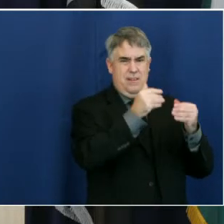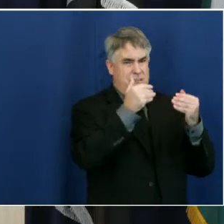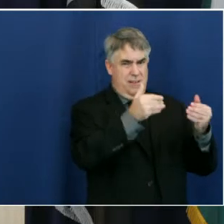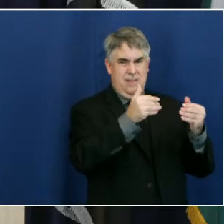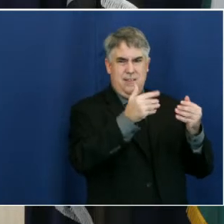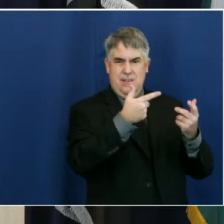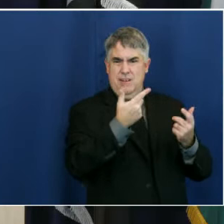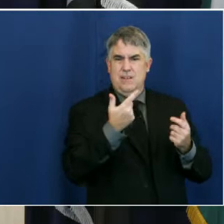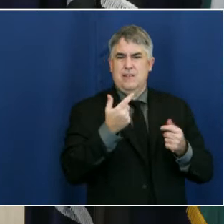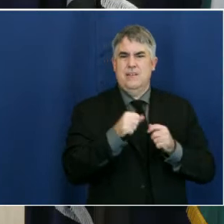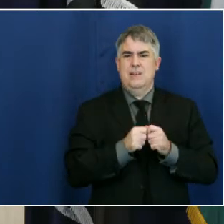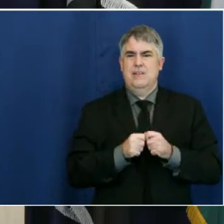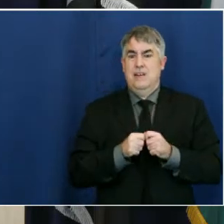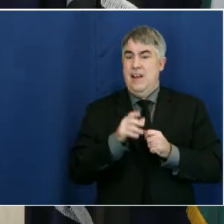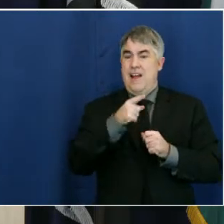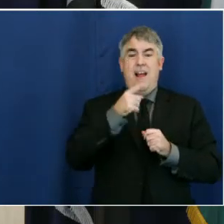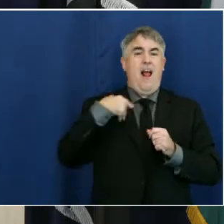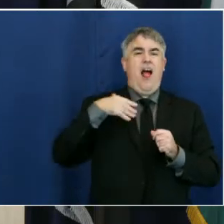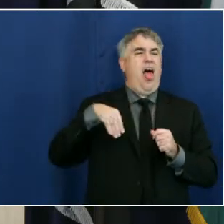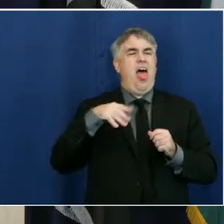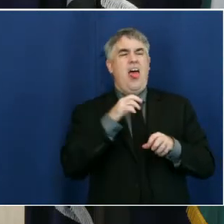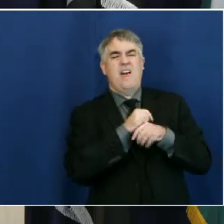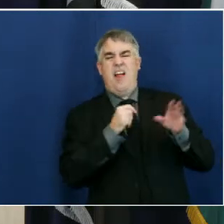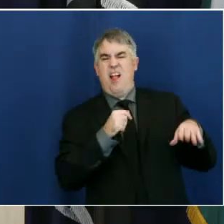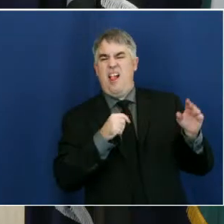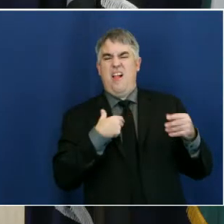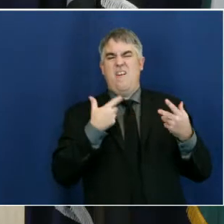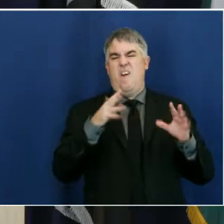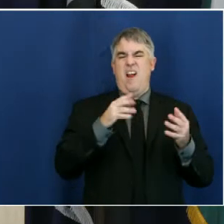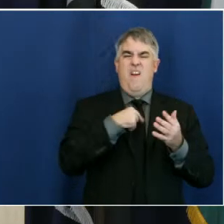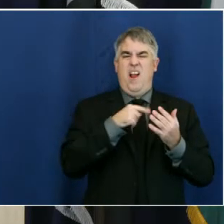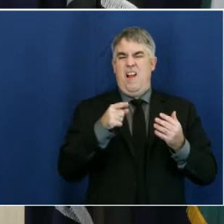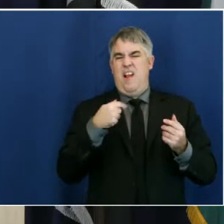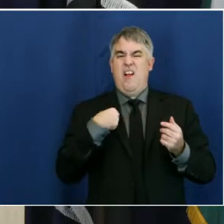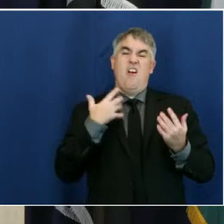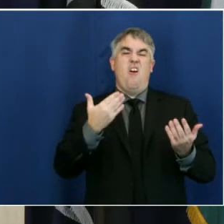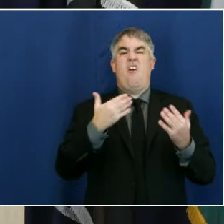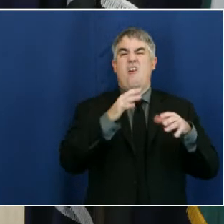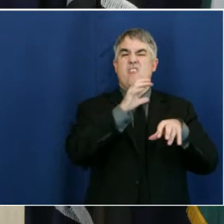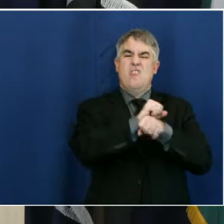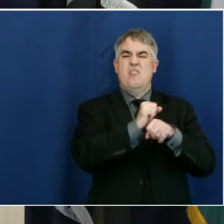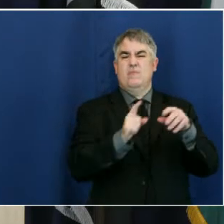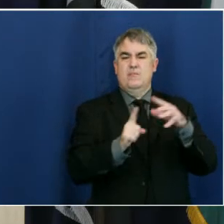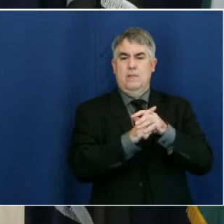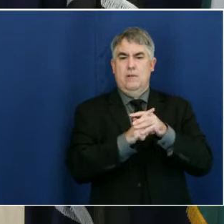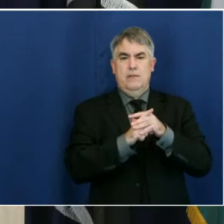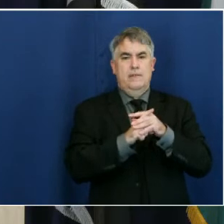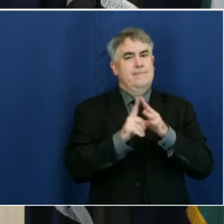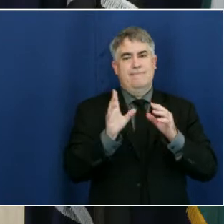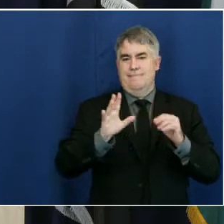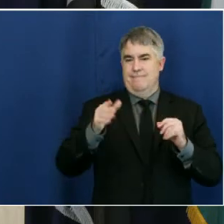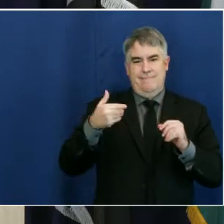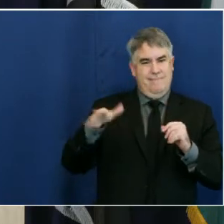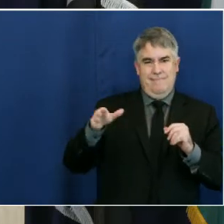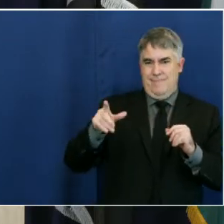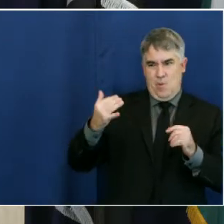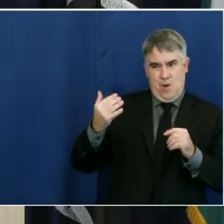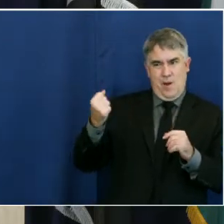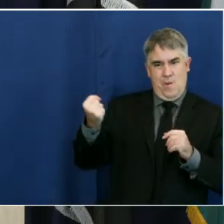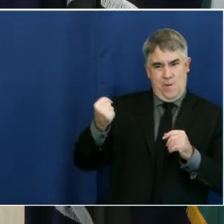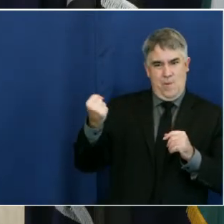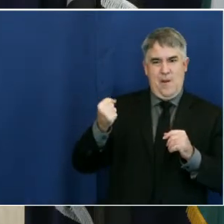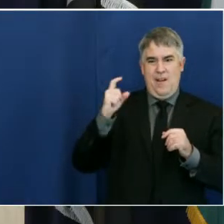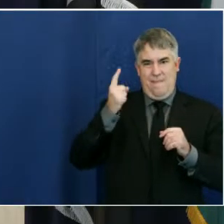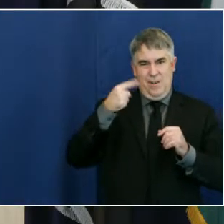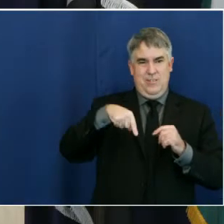follow the tiered system as we work through each and every one of these steps. And again, we ask for the public's continued patience and